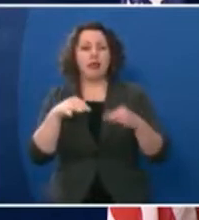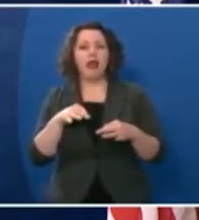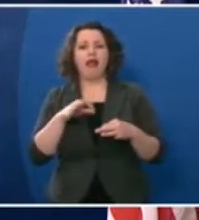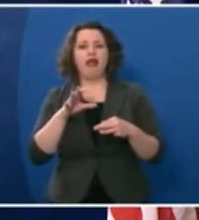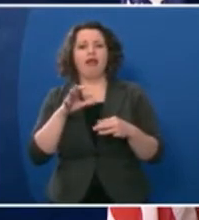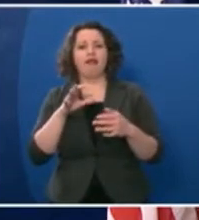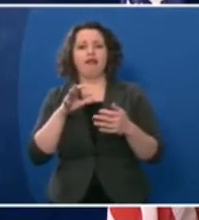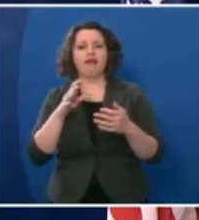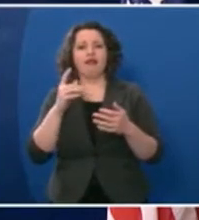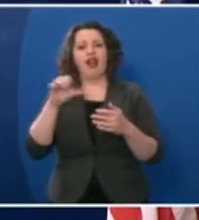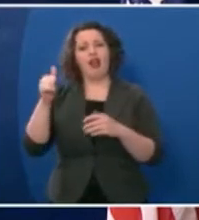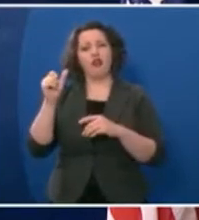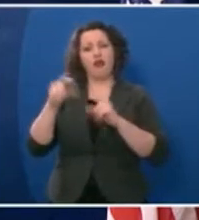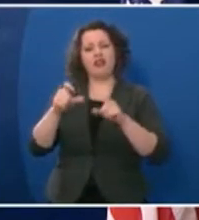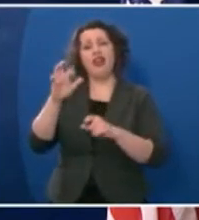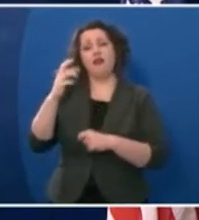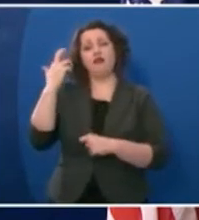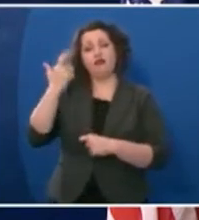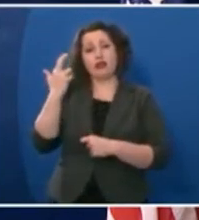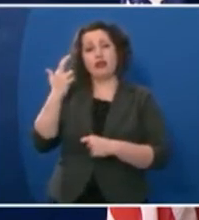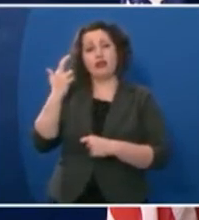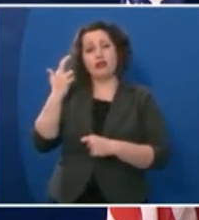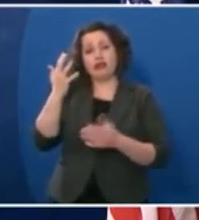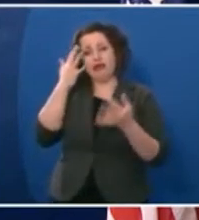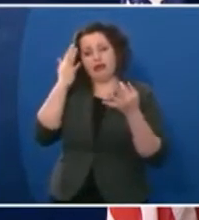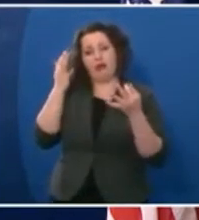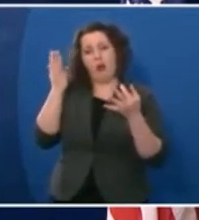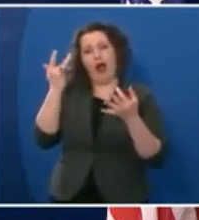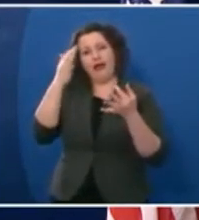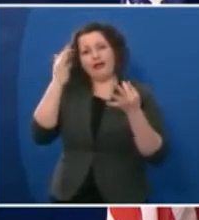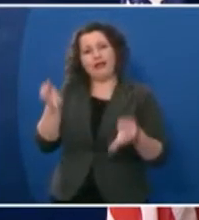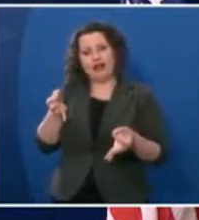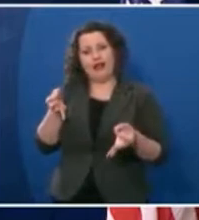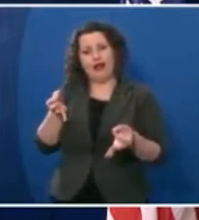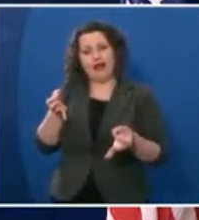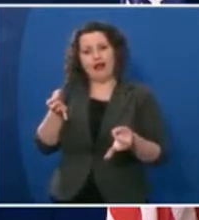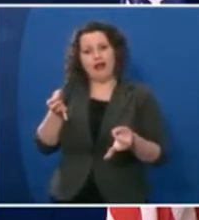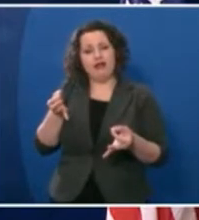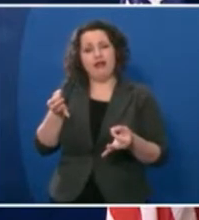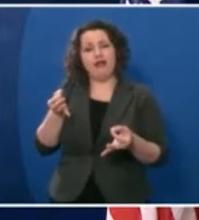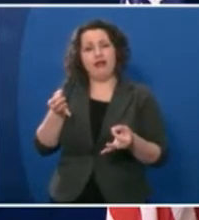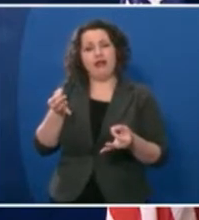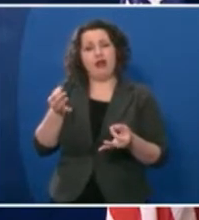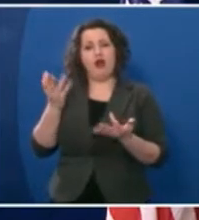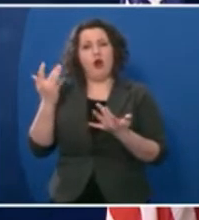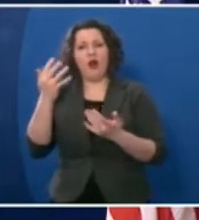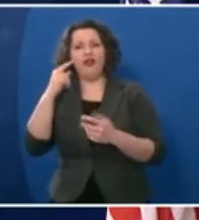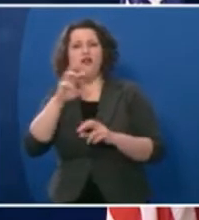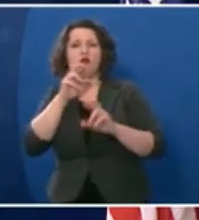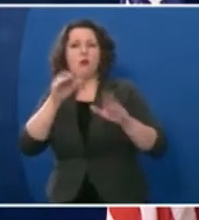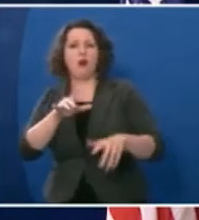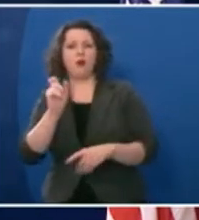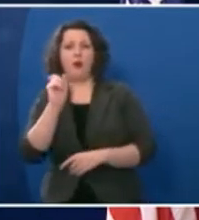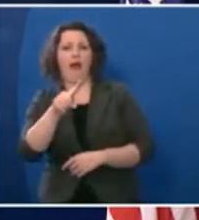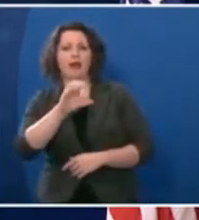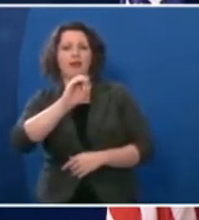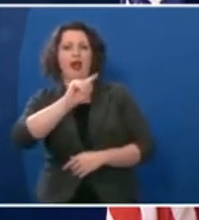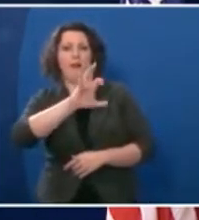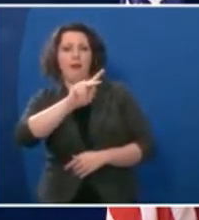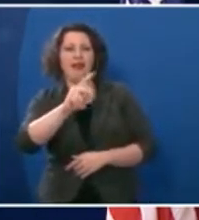the rationale, the decision making behind waiting for reporters to ask about outbreaks versus